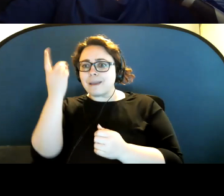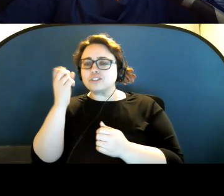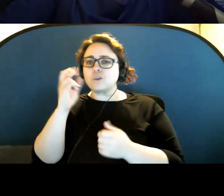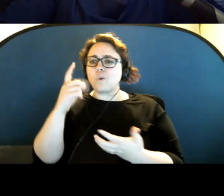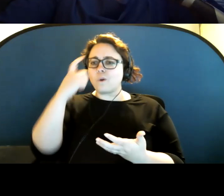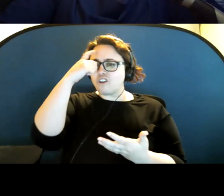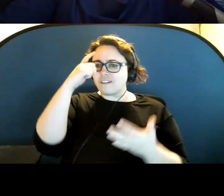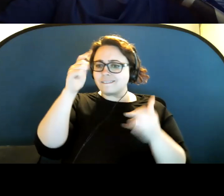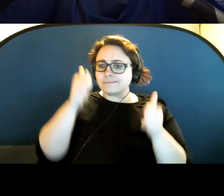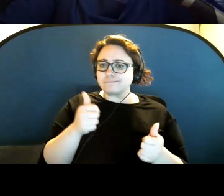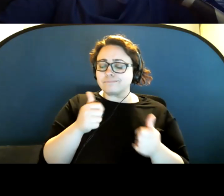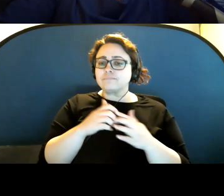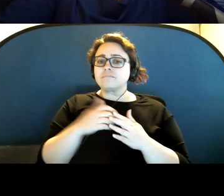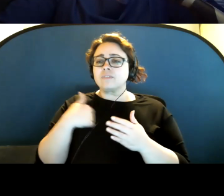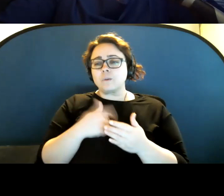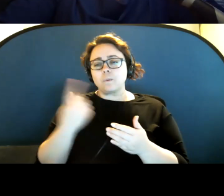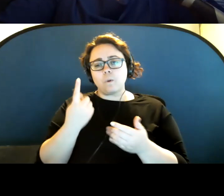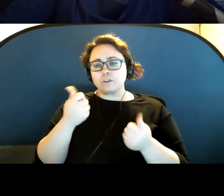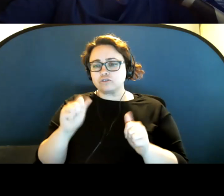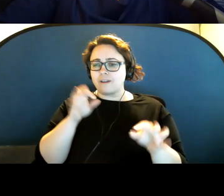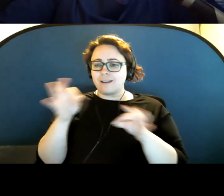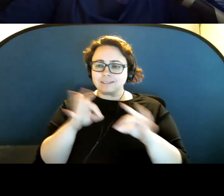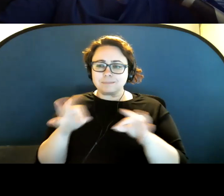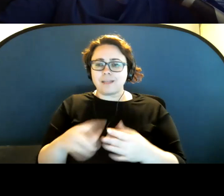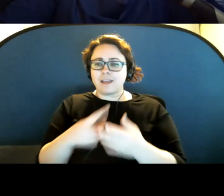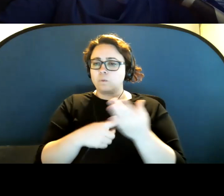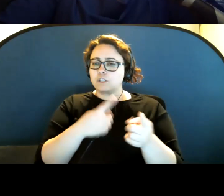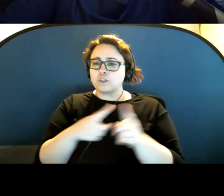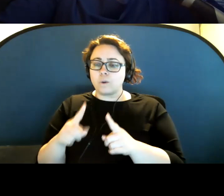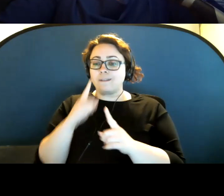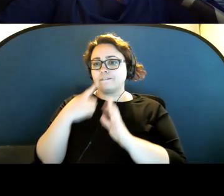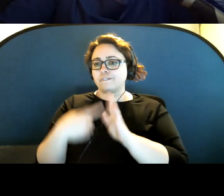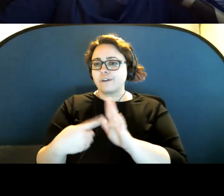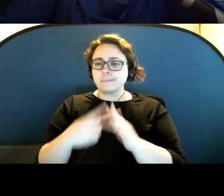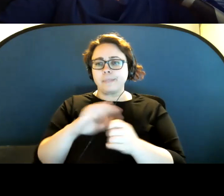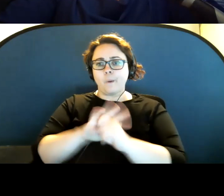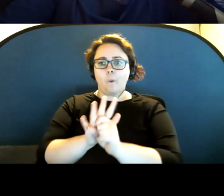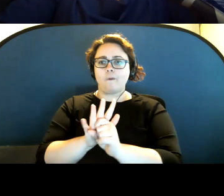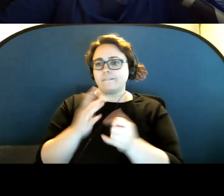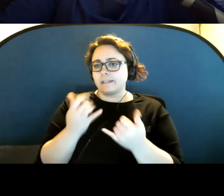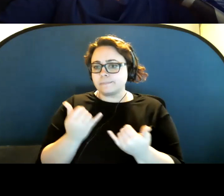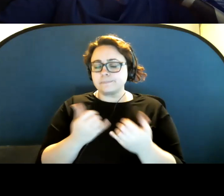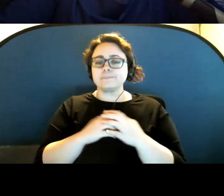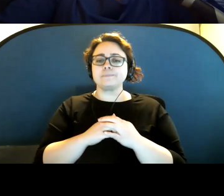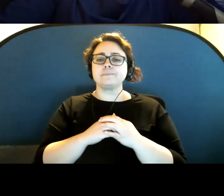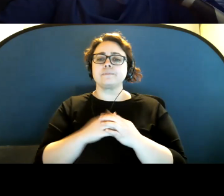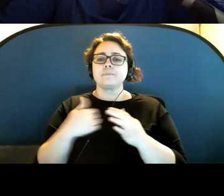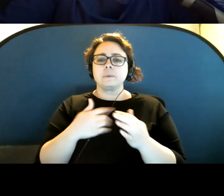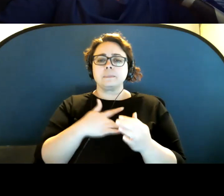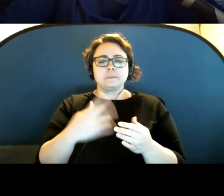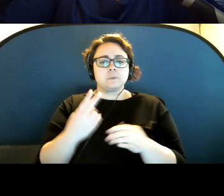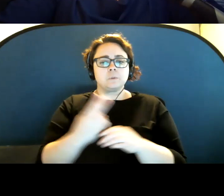impairment, we try our best to explain a situation, say COVID, and we use the same